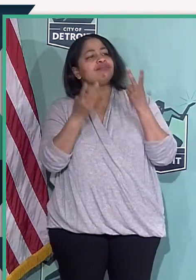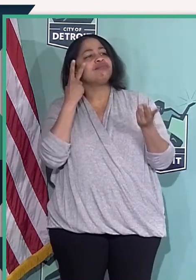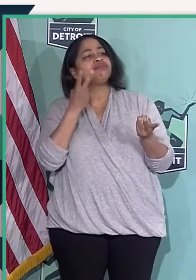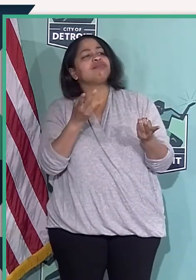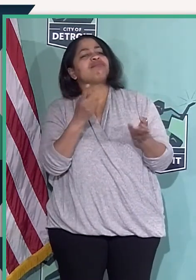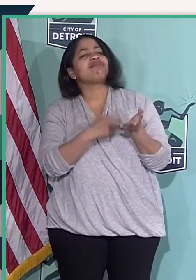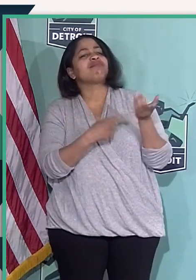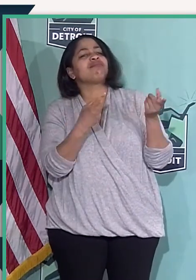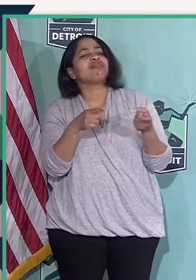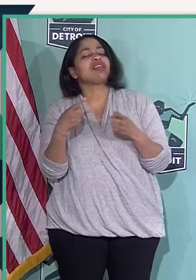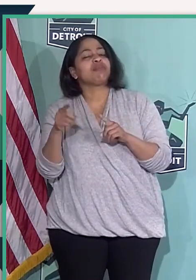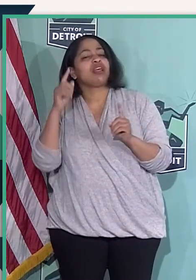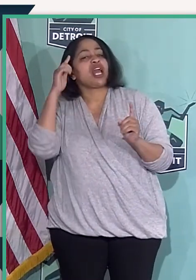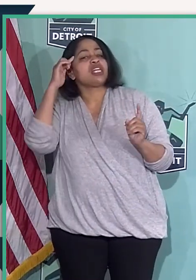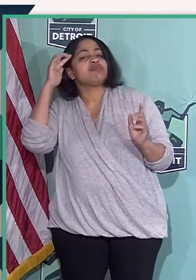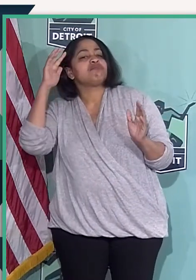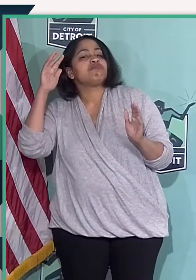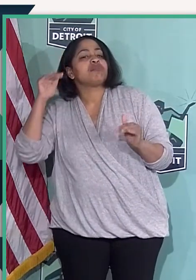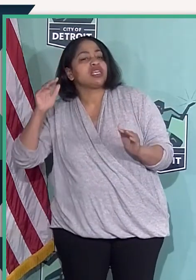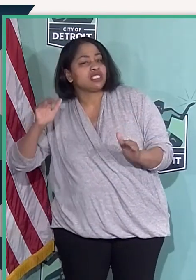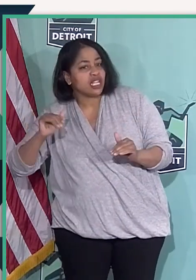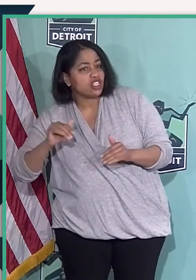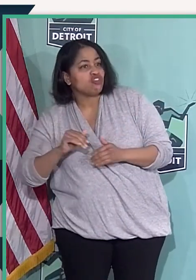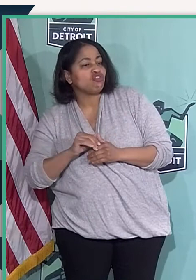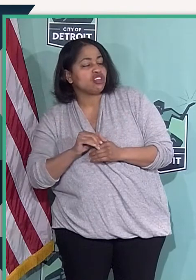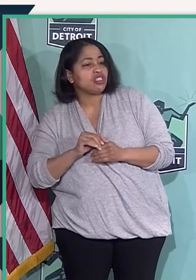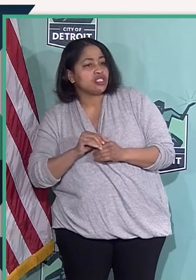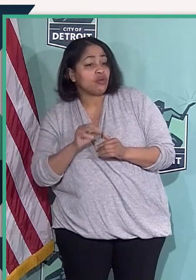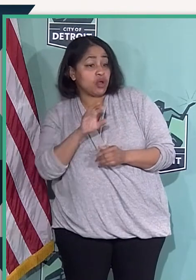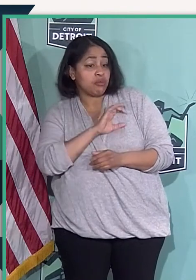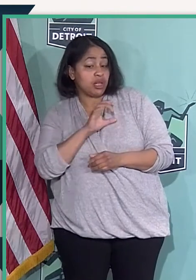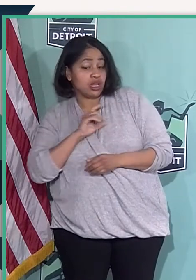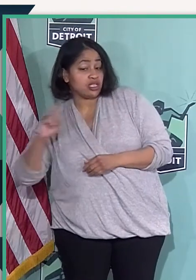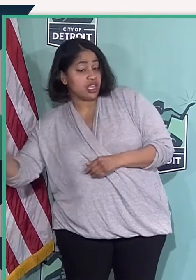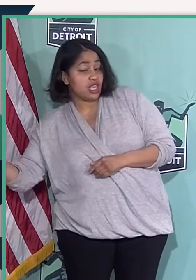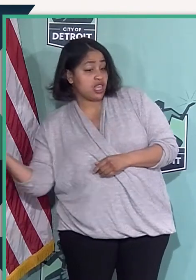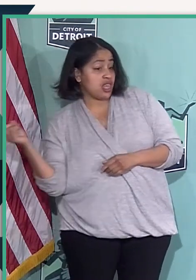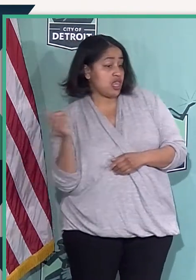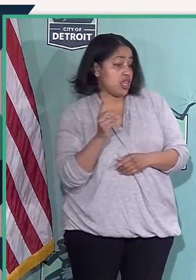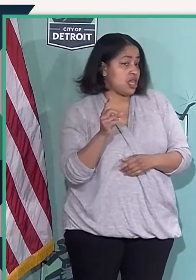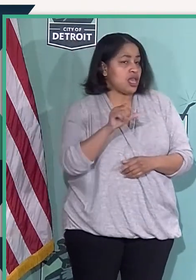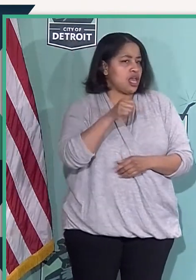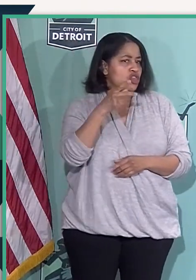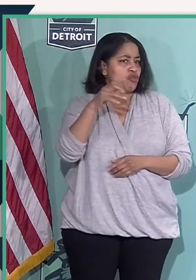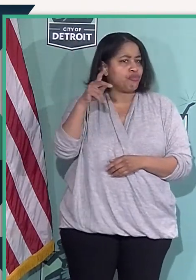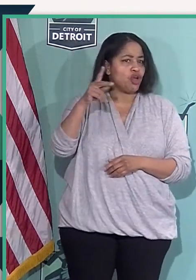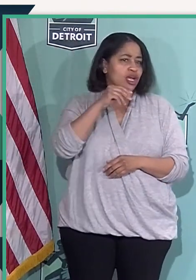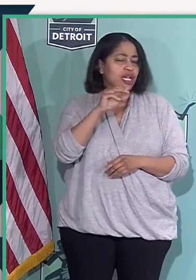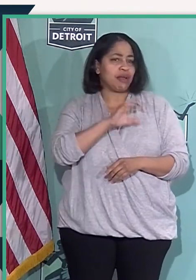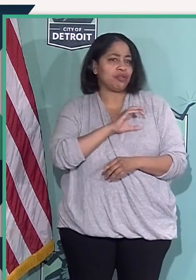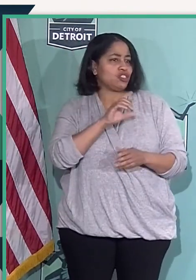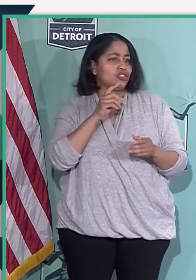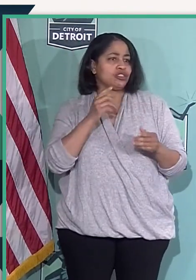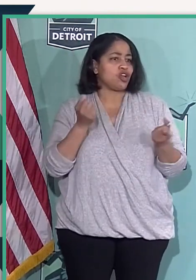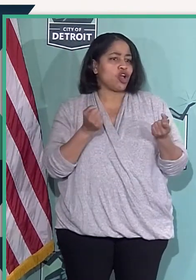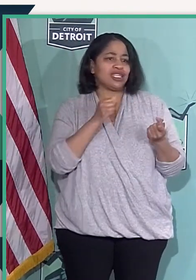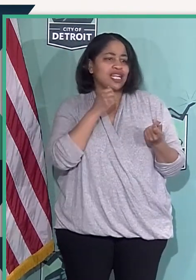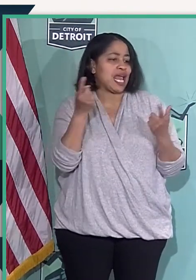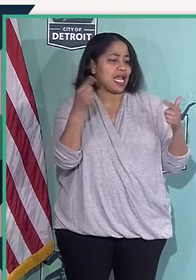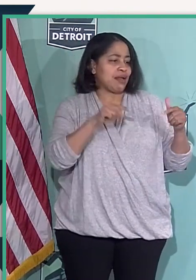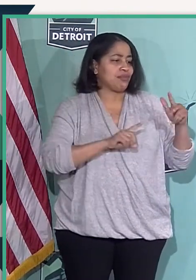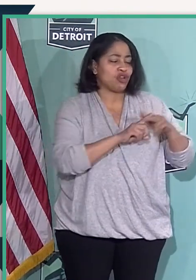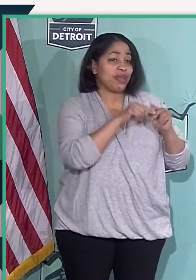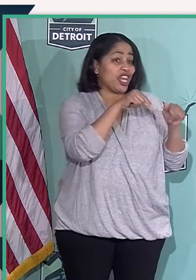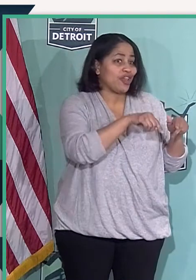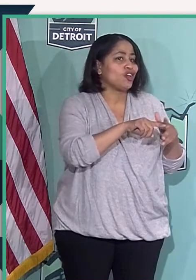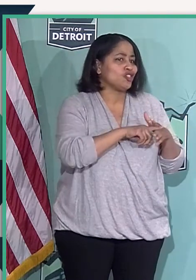was happening as the expectations were when the police cars are showing up in the other parks and police cars aren't showing up here,